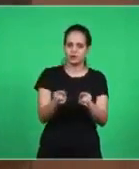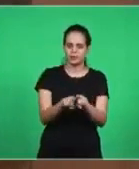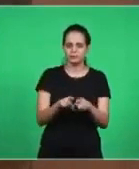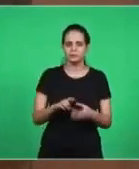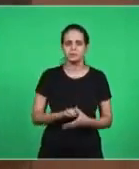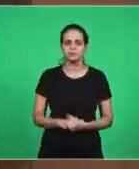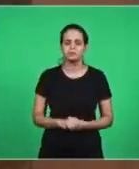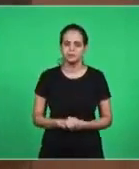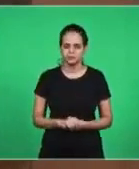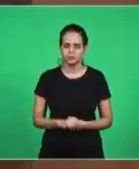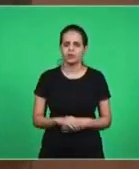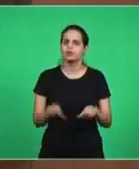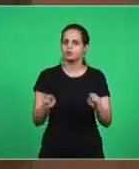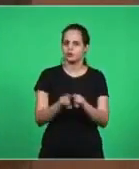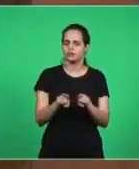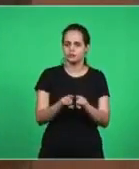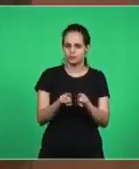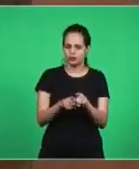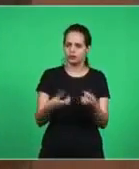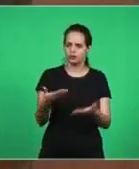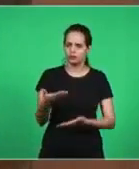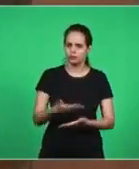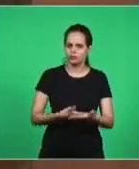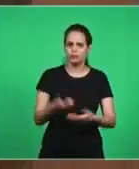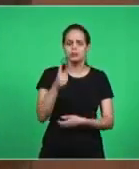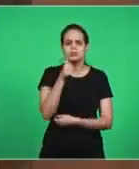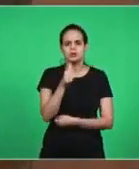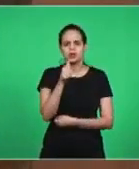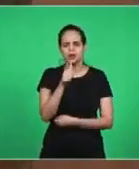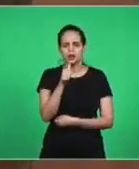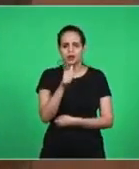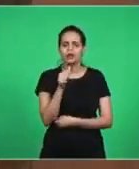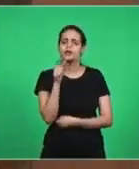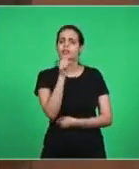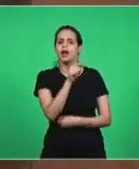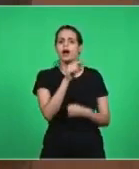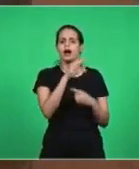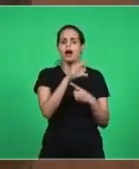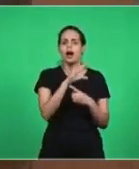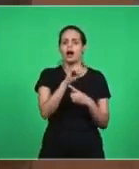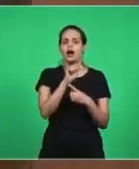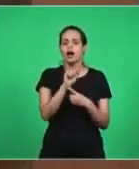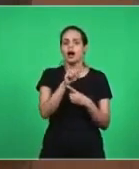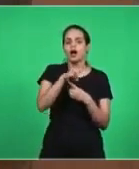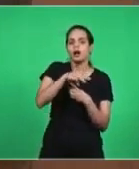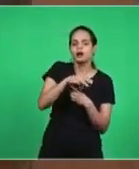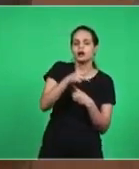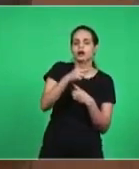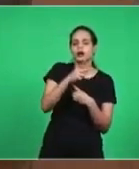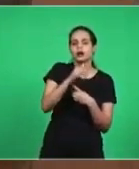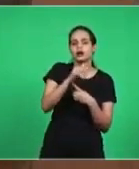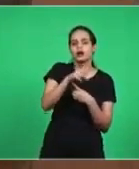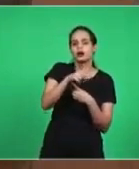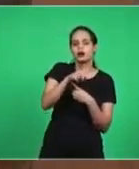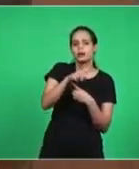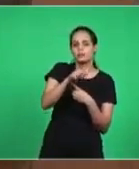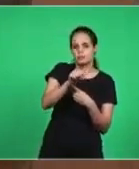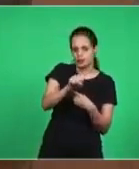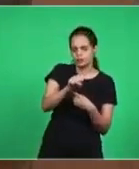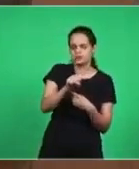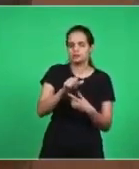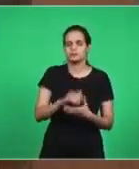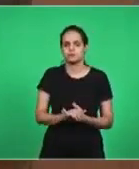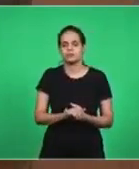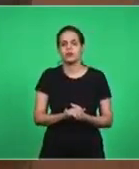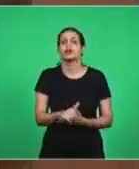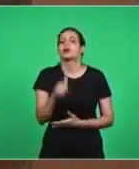here, Suilanda, she's from Campinas. She says the following. What happened with this sister is the